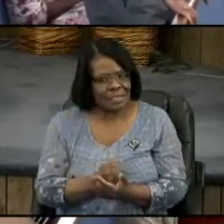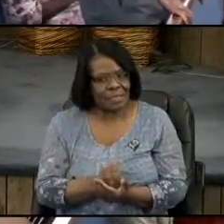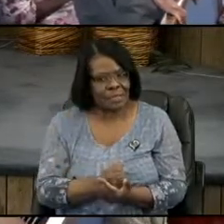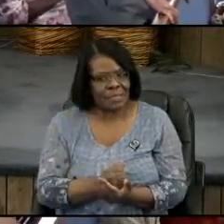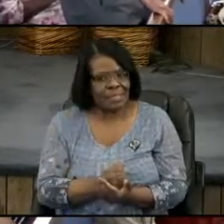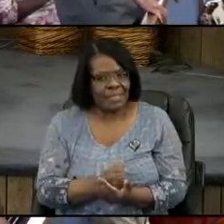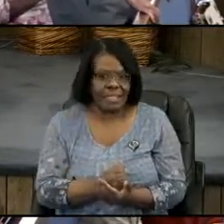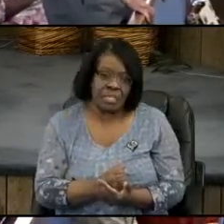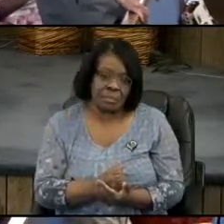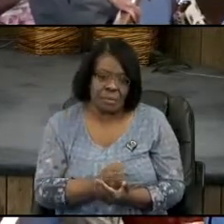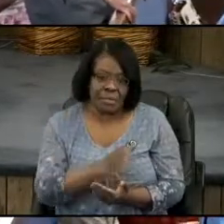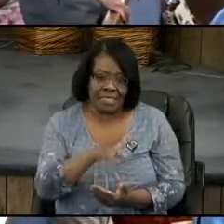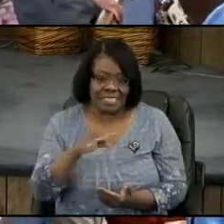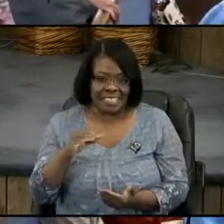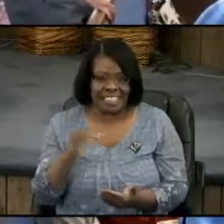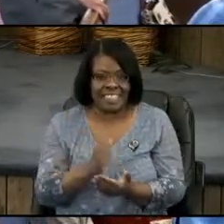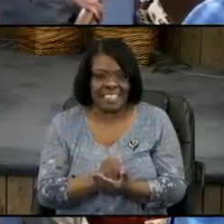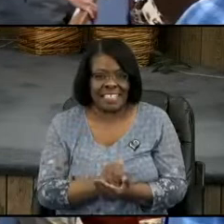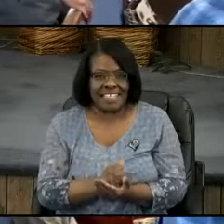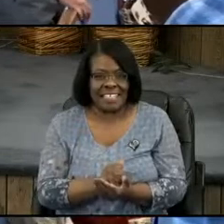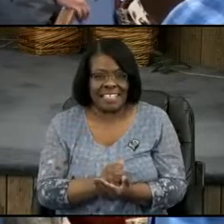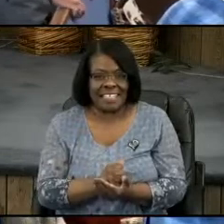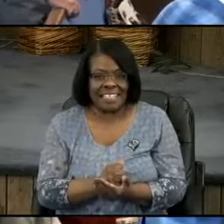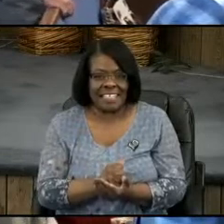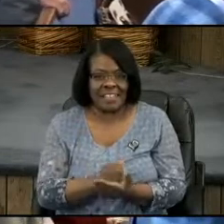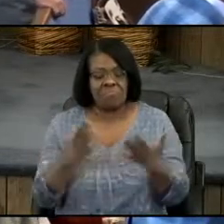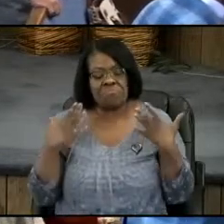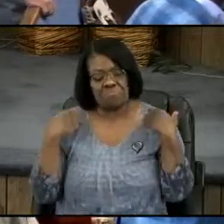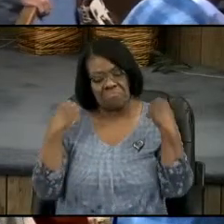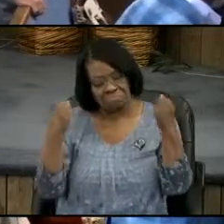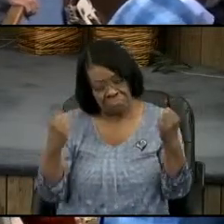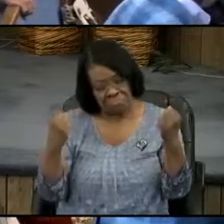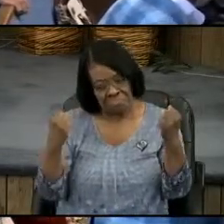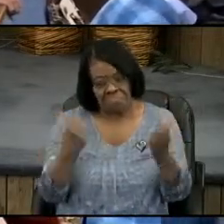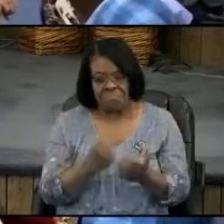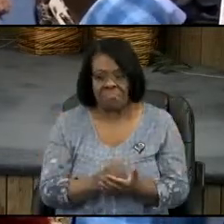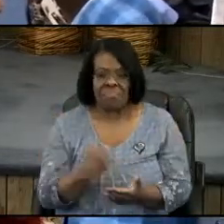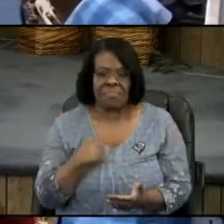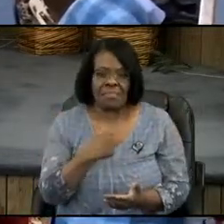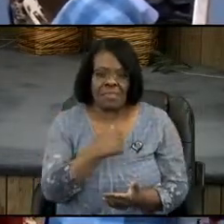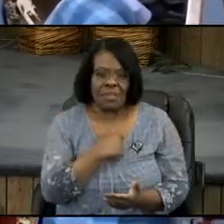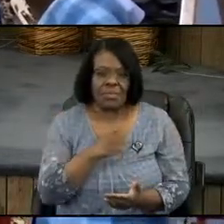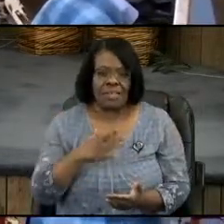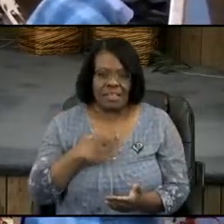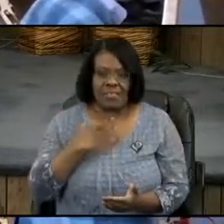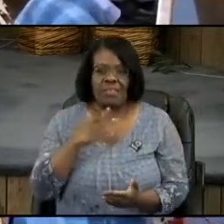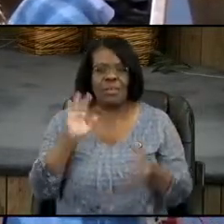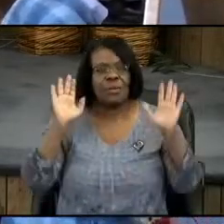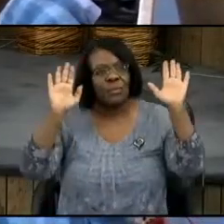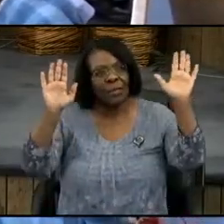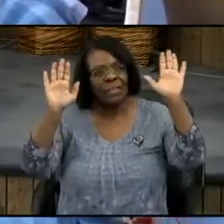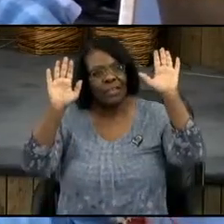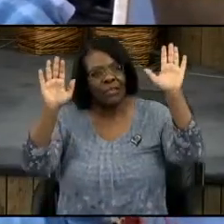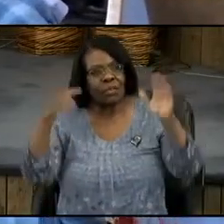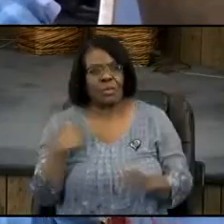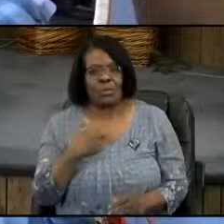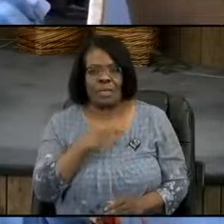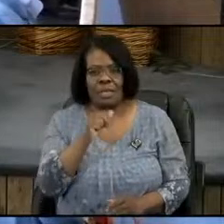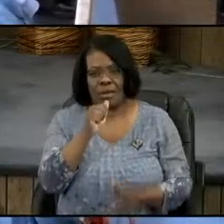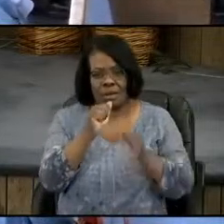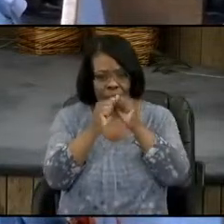of inspiration, and pillars of strength. We feel wonderful. We are